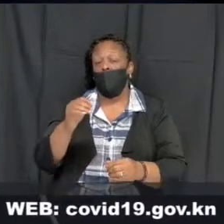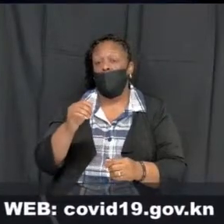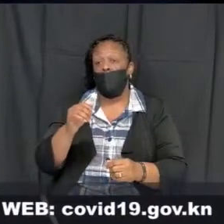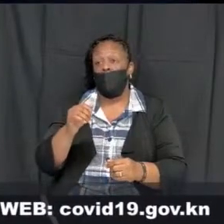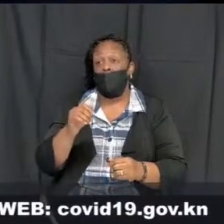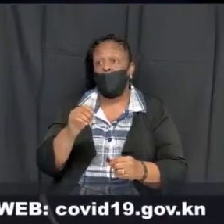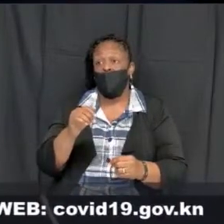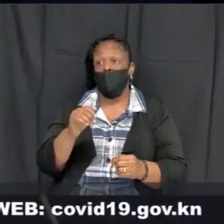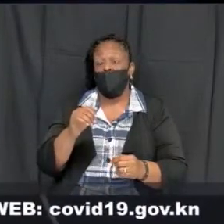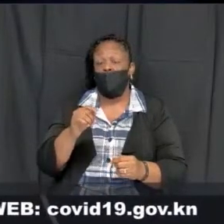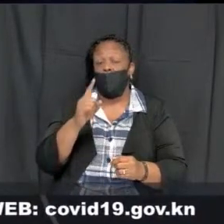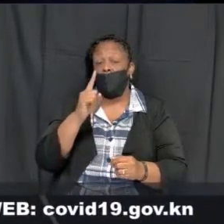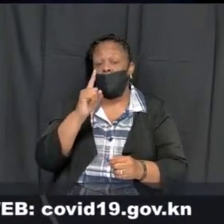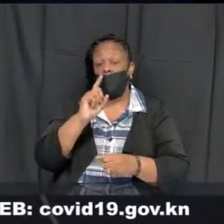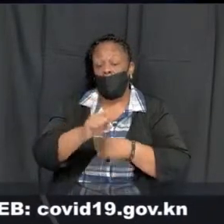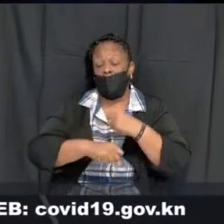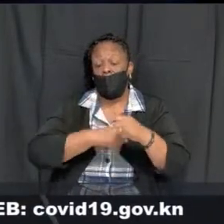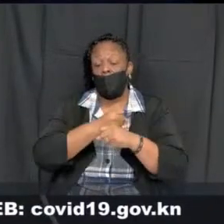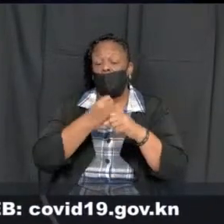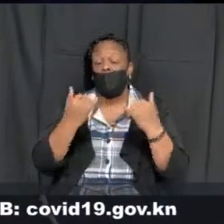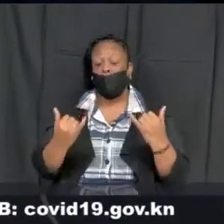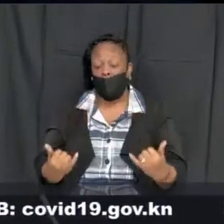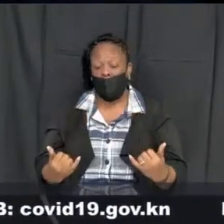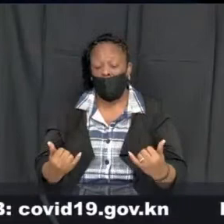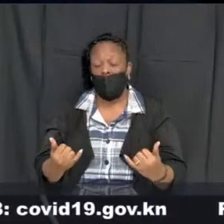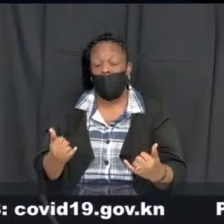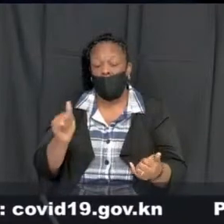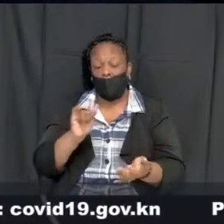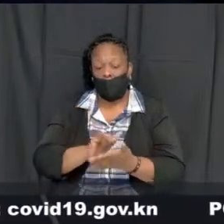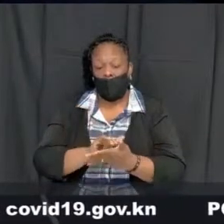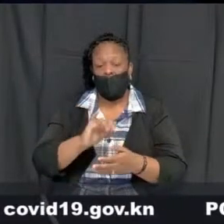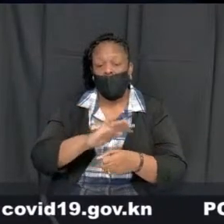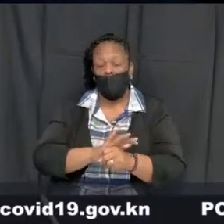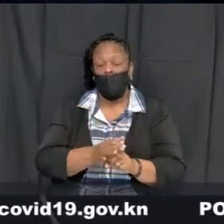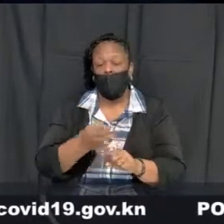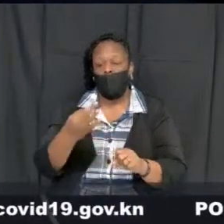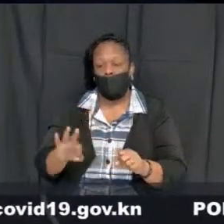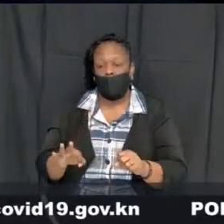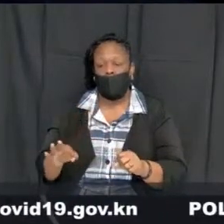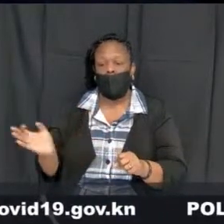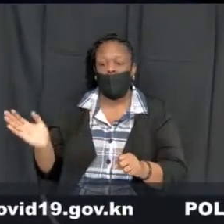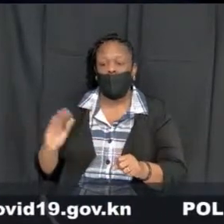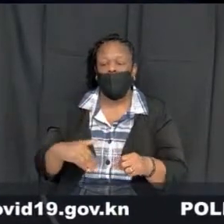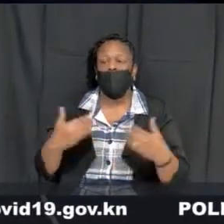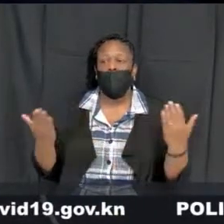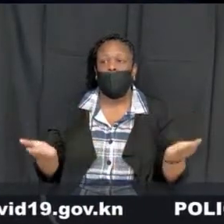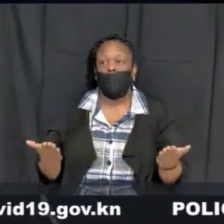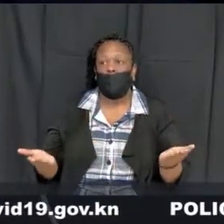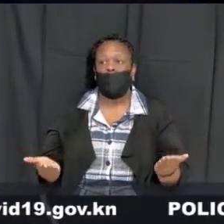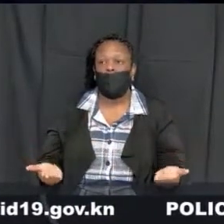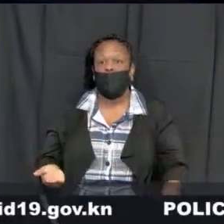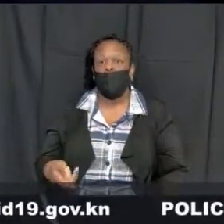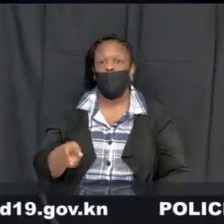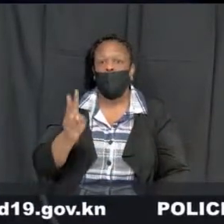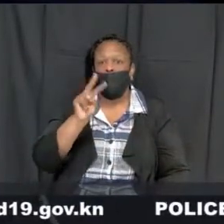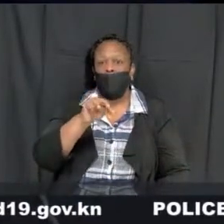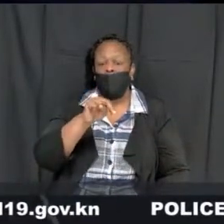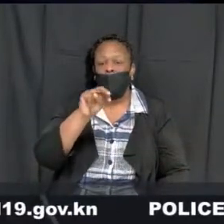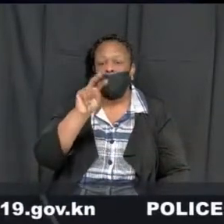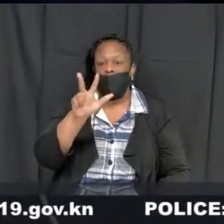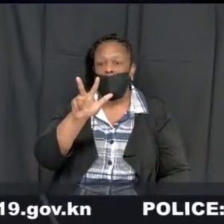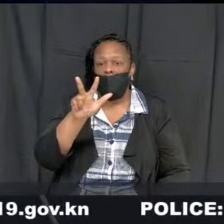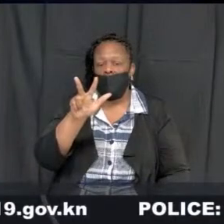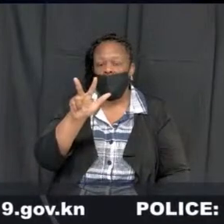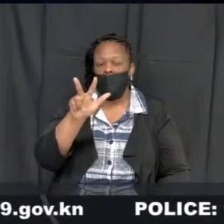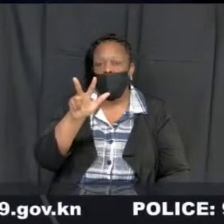but it's longer than a year. And on the 23rd of March, we would have issued our first